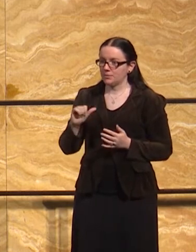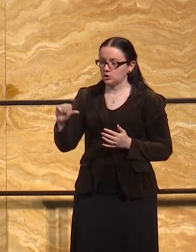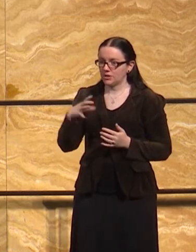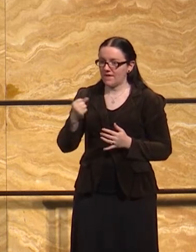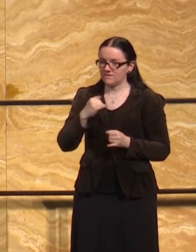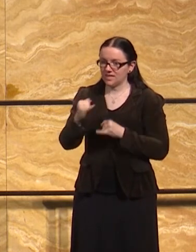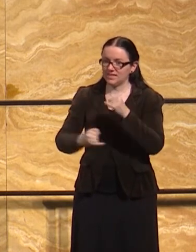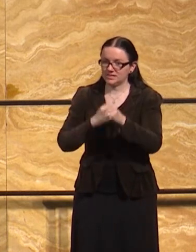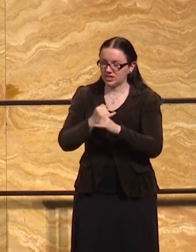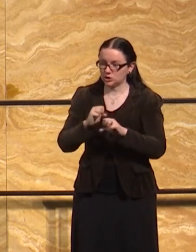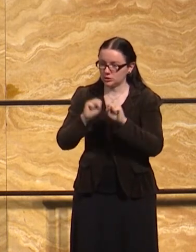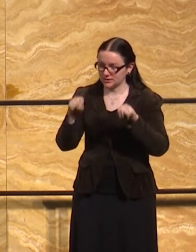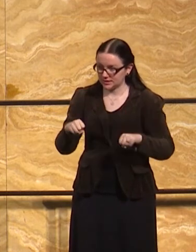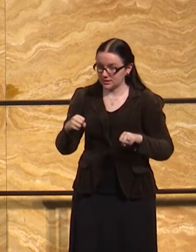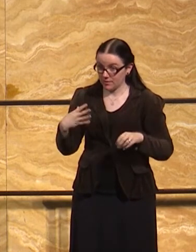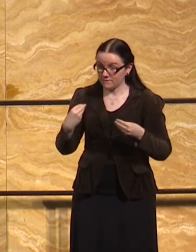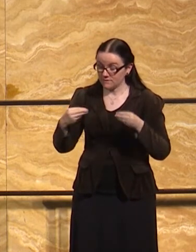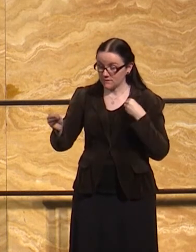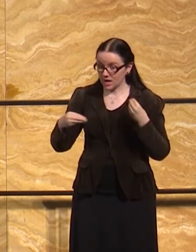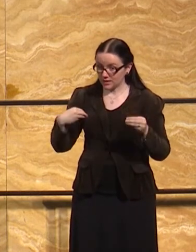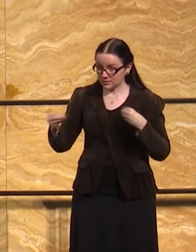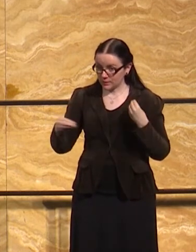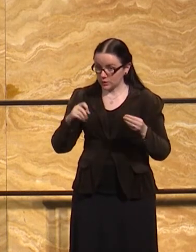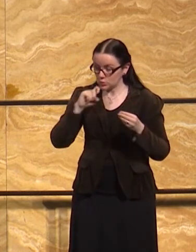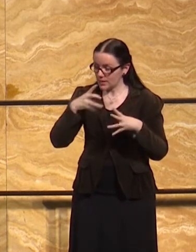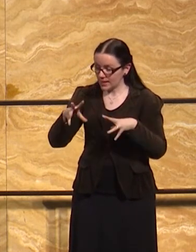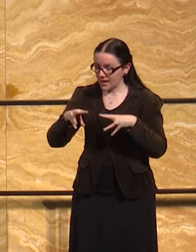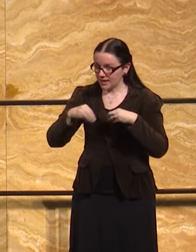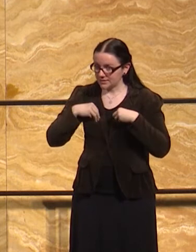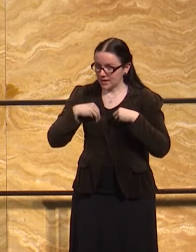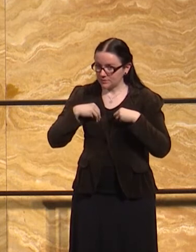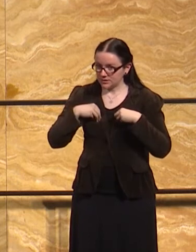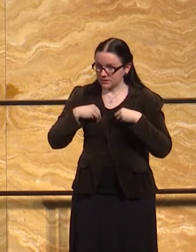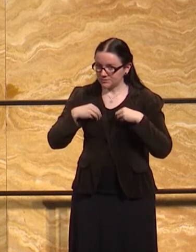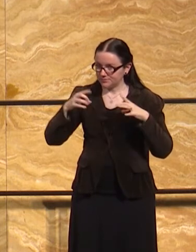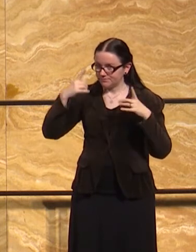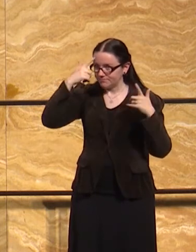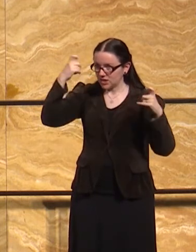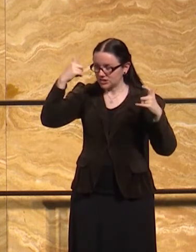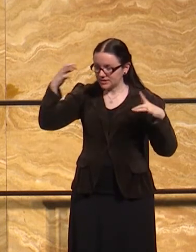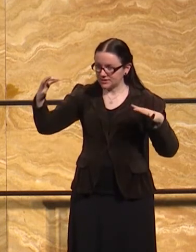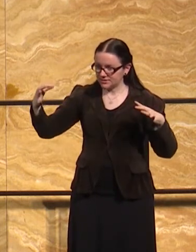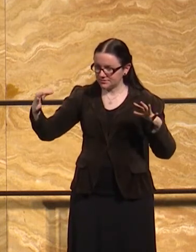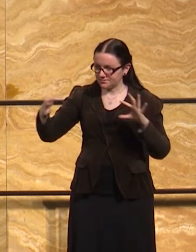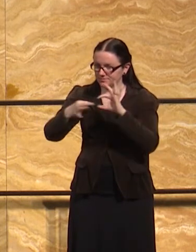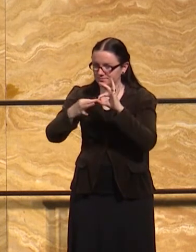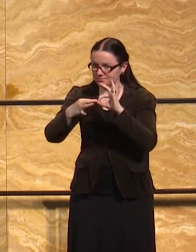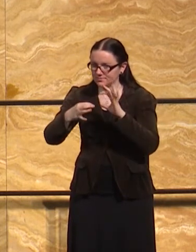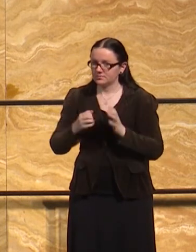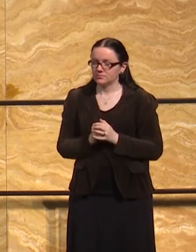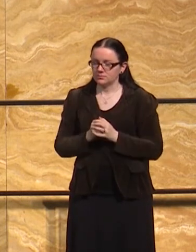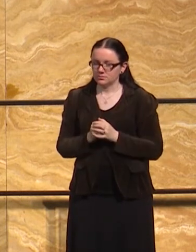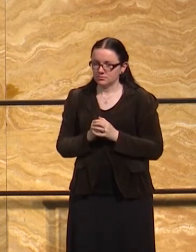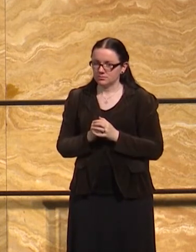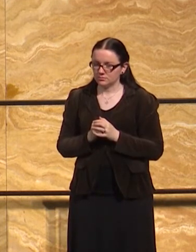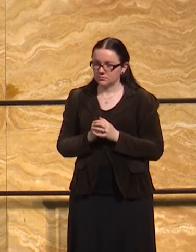is flexible enough to accept that an ideological marriage to the idea of a liberal program that has to